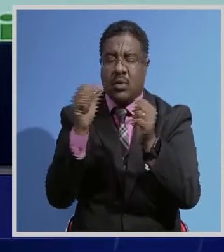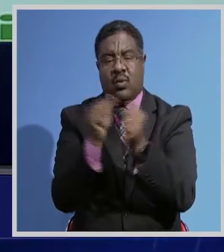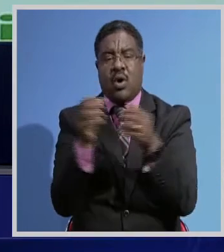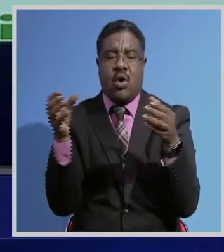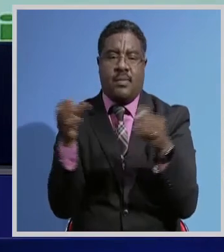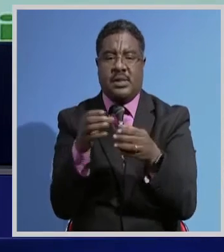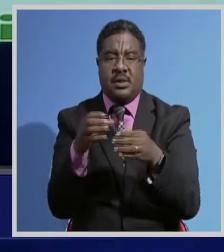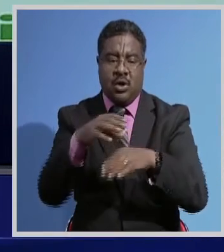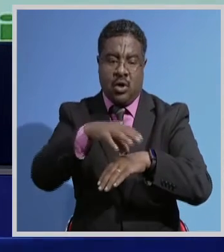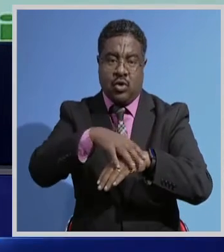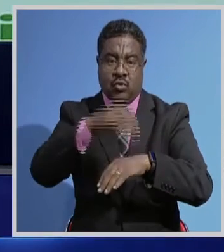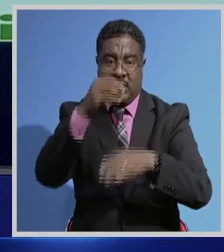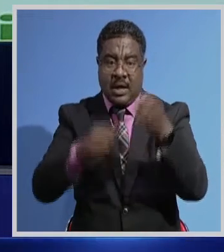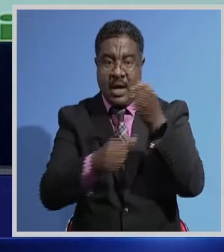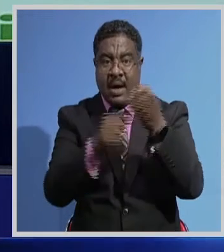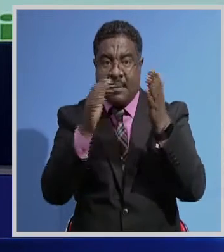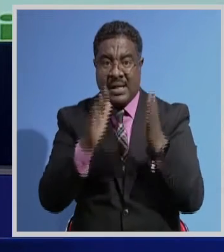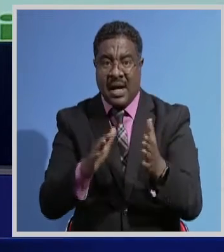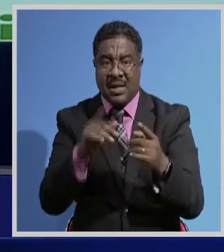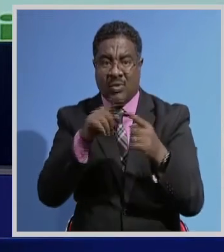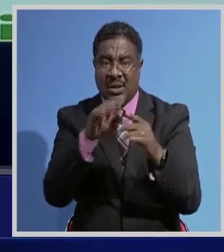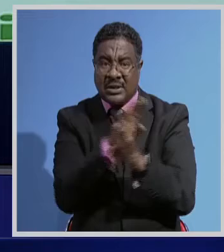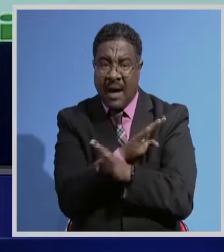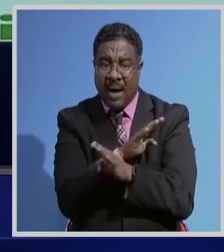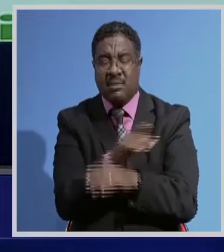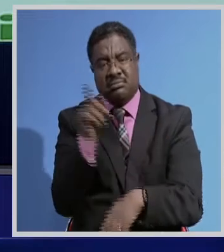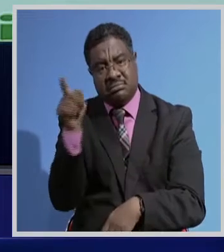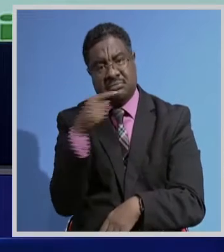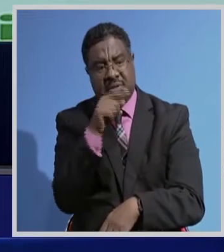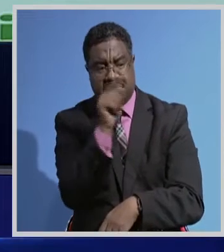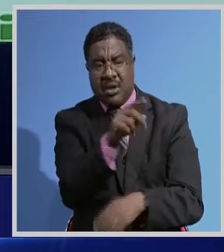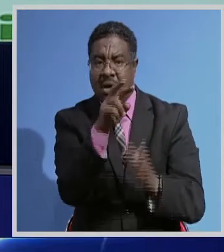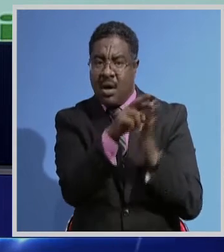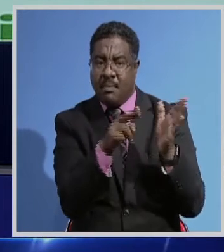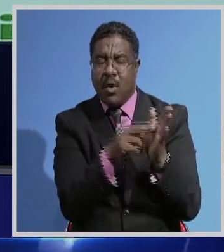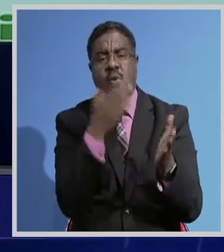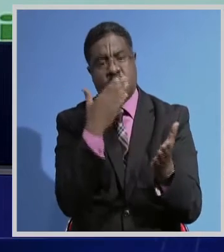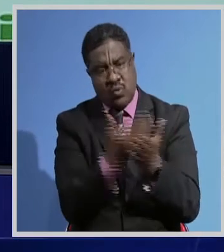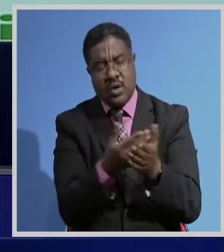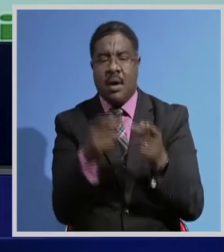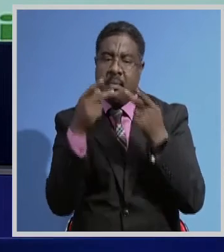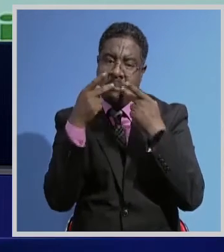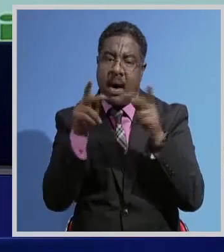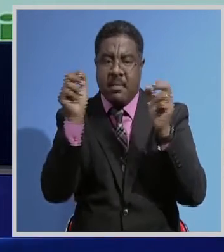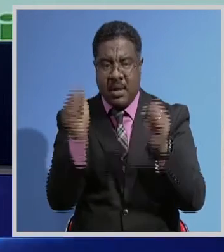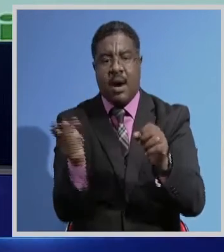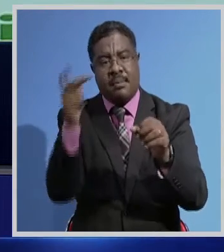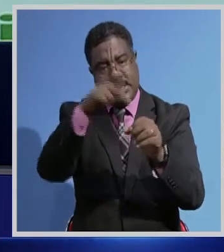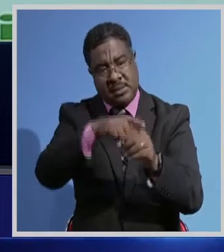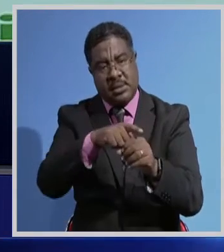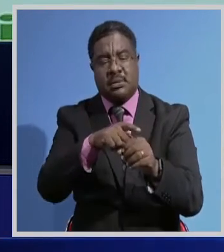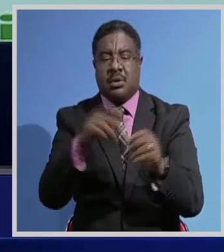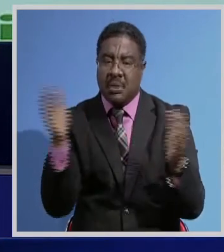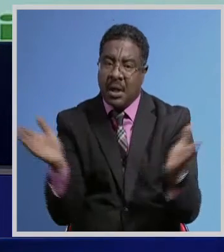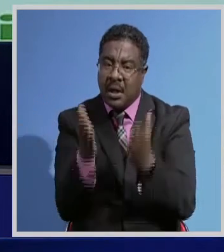Swedish Ambassador to Zambia, Anna Holtgard, said the simplified report will enhance public participation and encourage